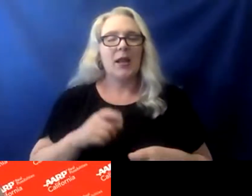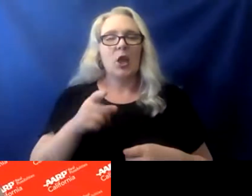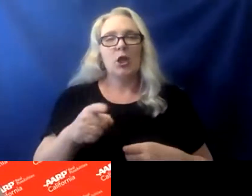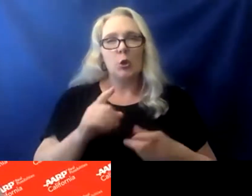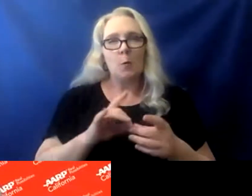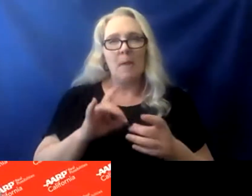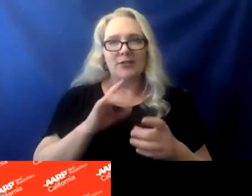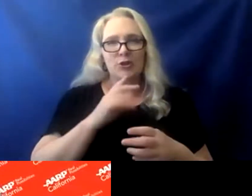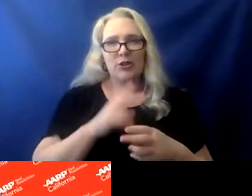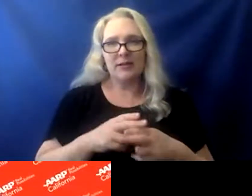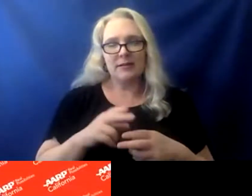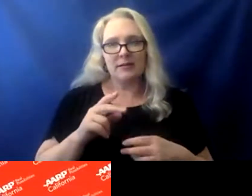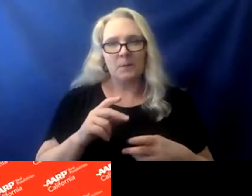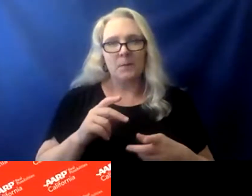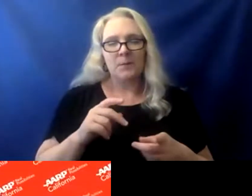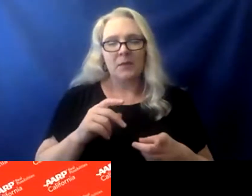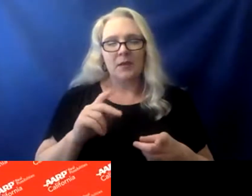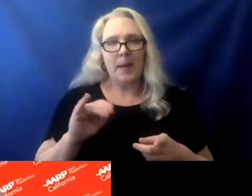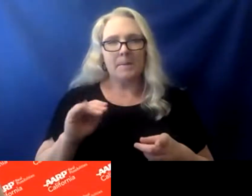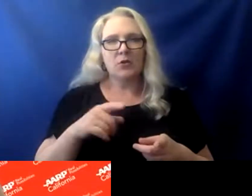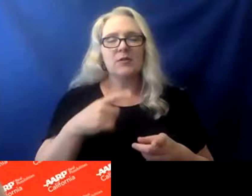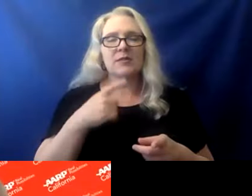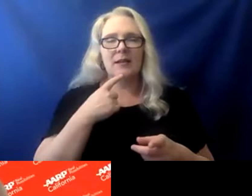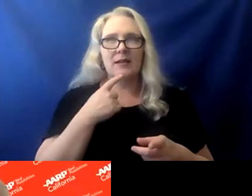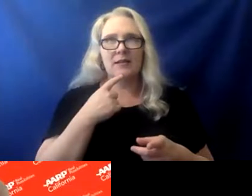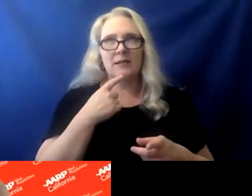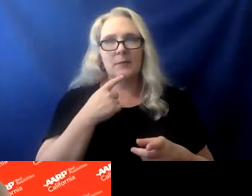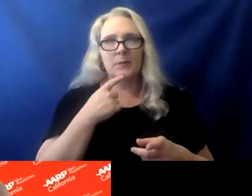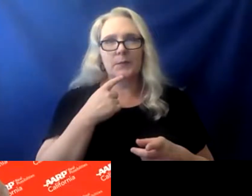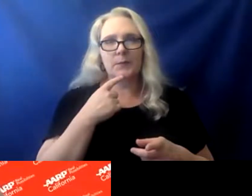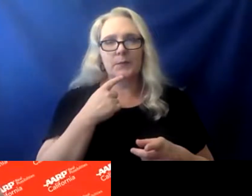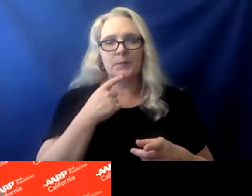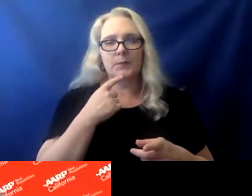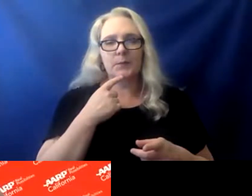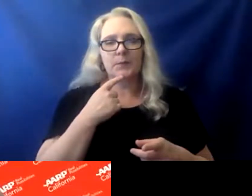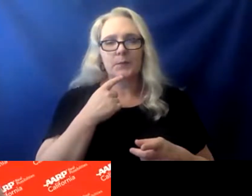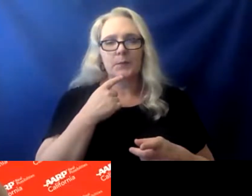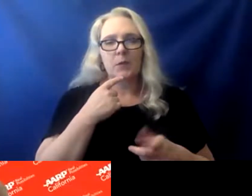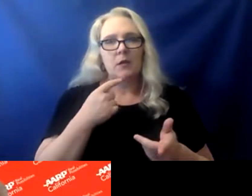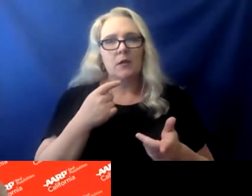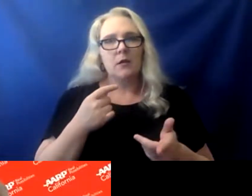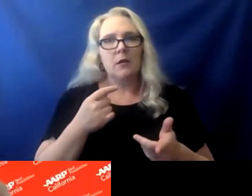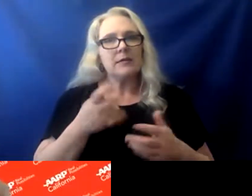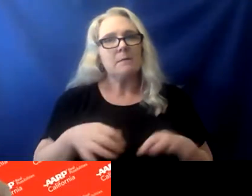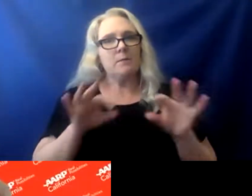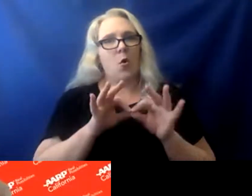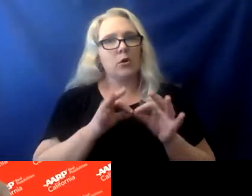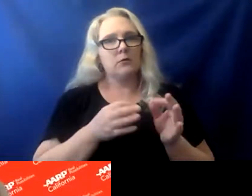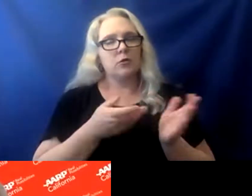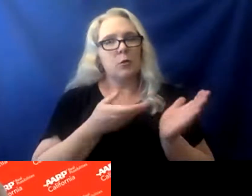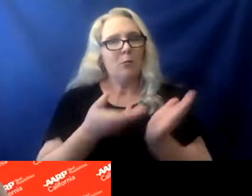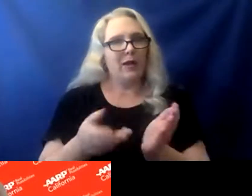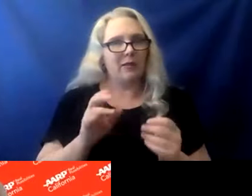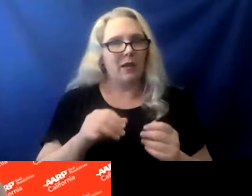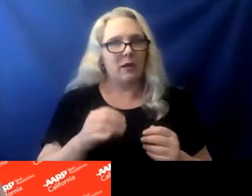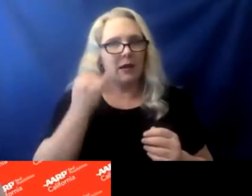that, Kim, not concretely, but in terms of, the importance of bringing that to the table.